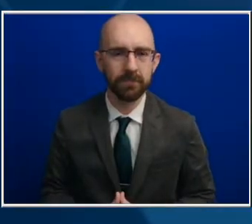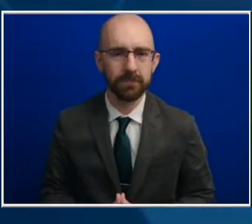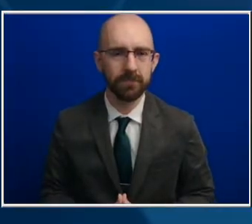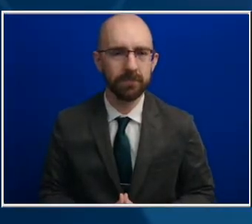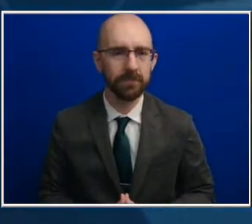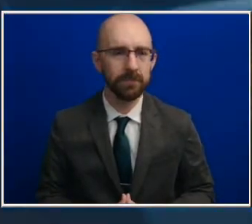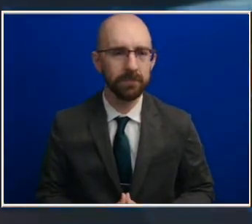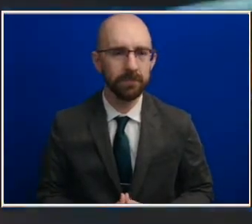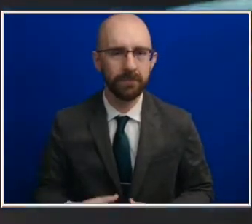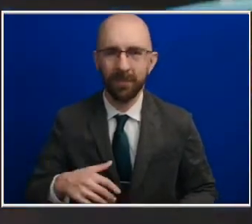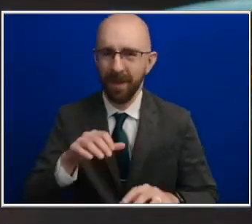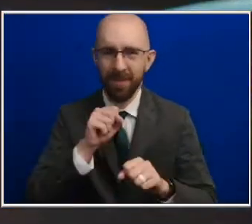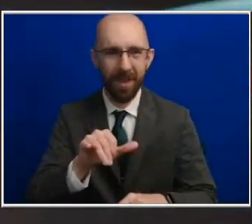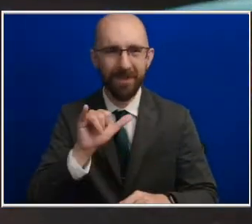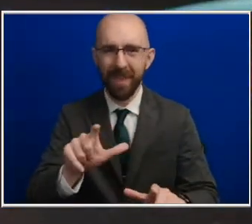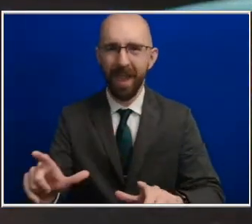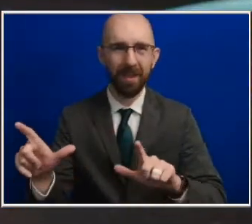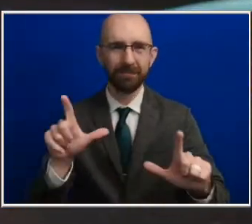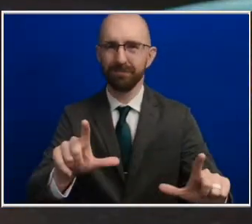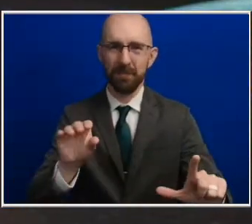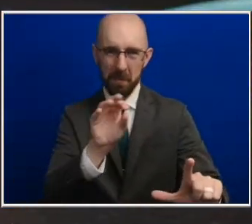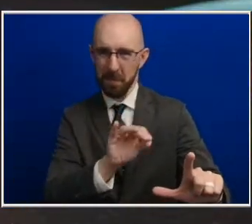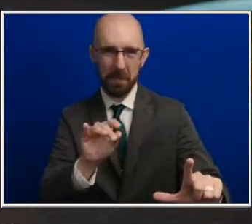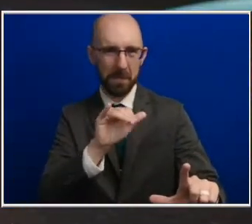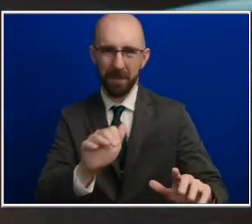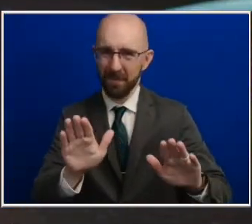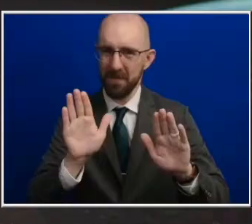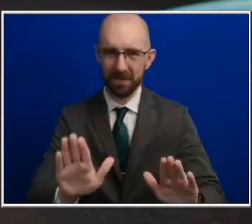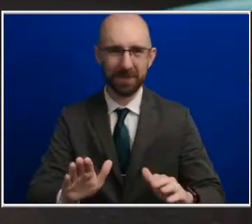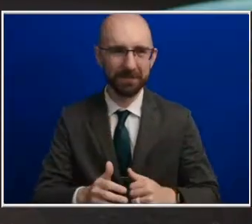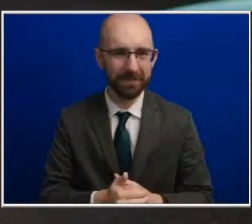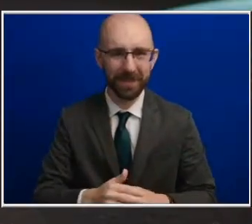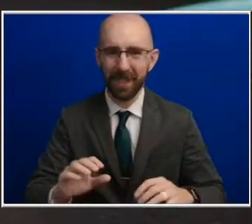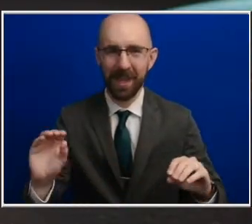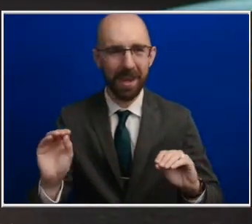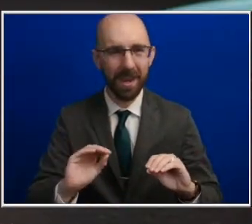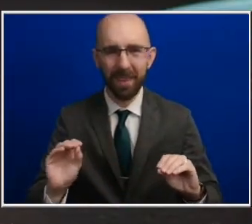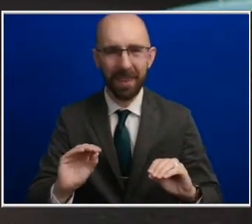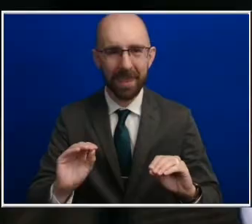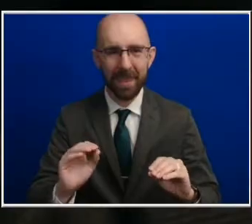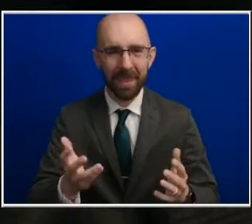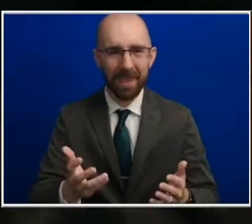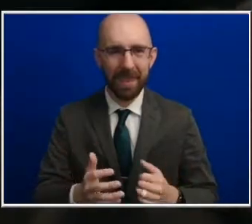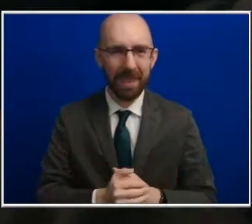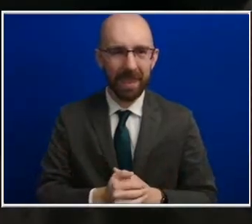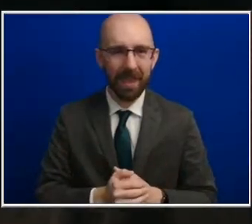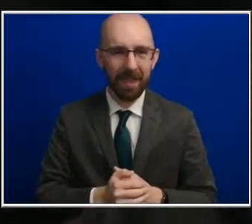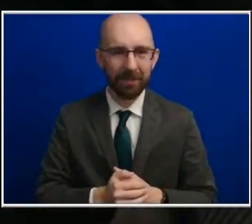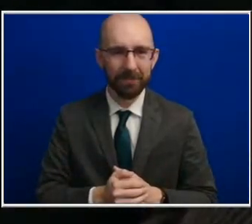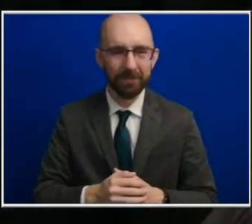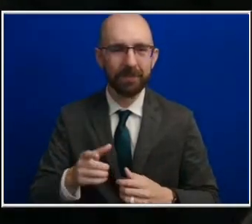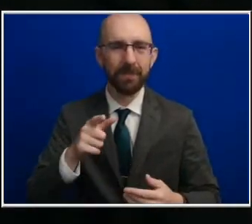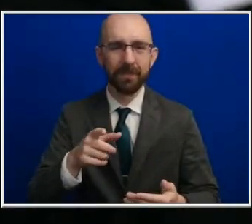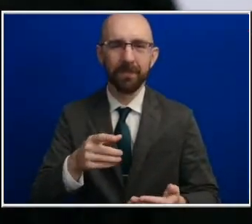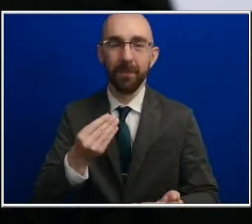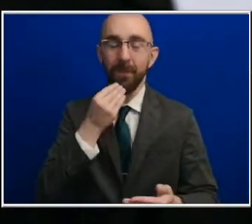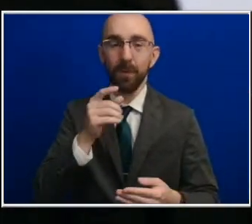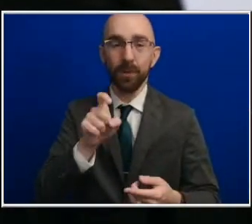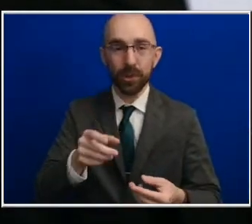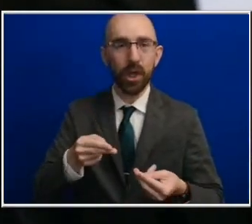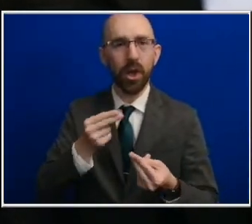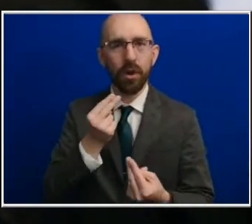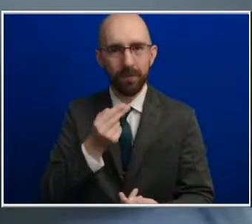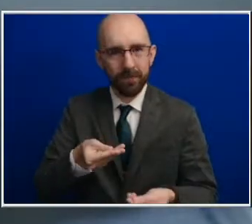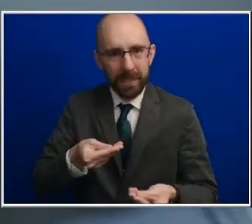I love that. That's awesome. Okay, food should nourish us, not put our lives at risk, of course. But for millions of people, a bite of the wrong food can trigger